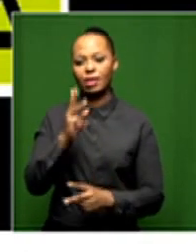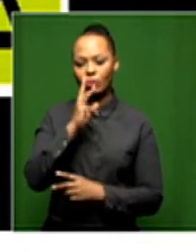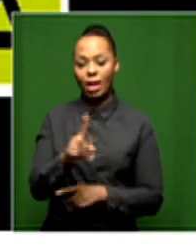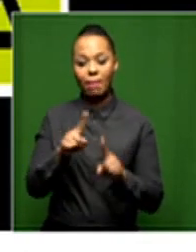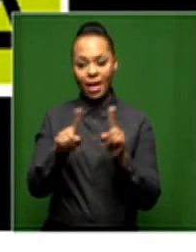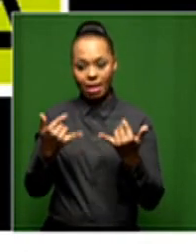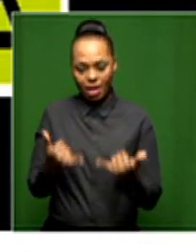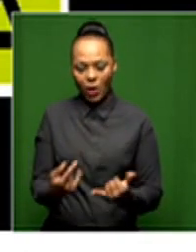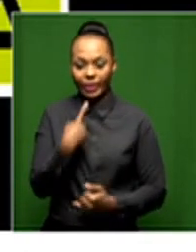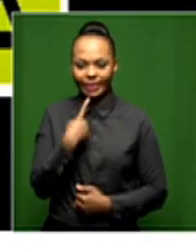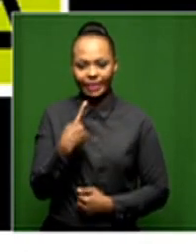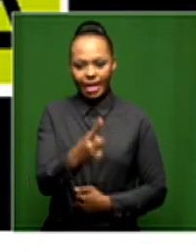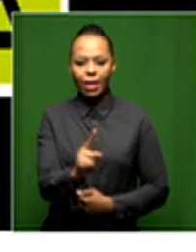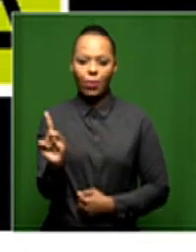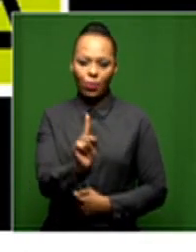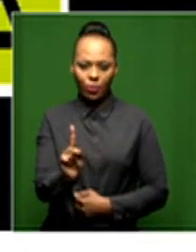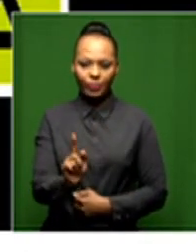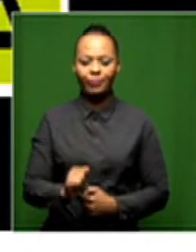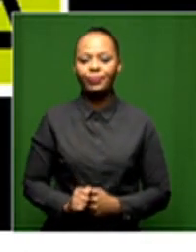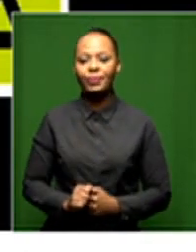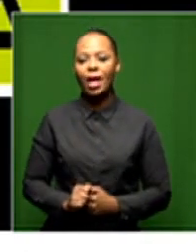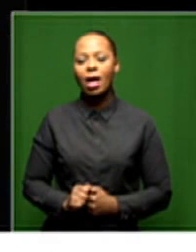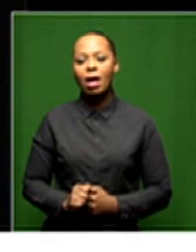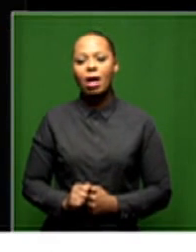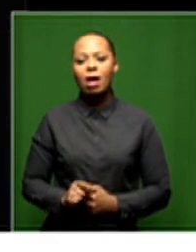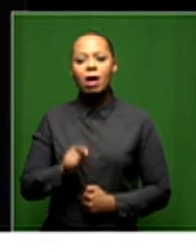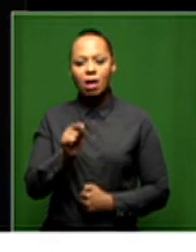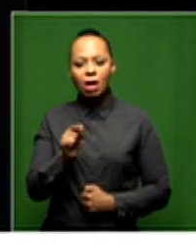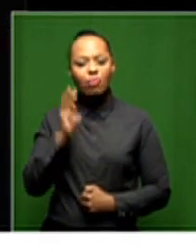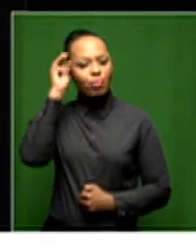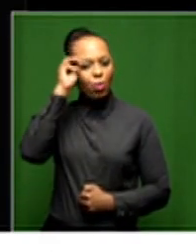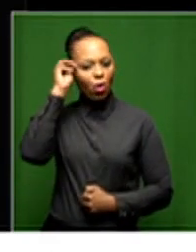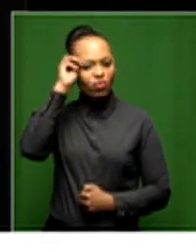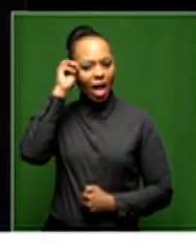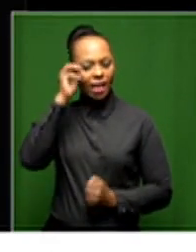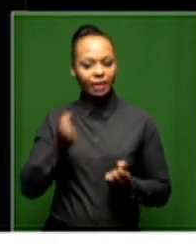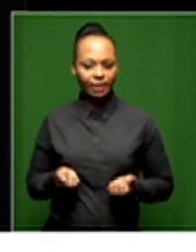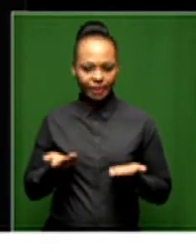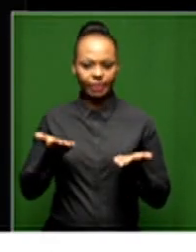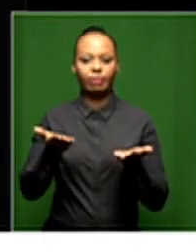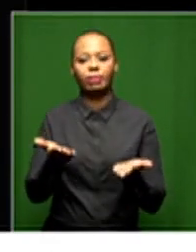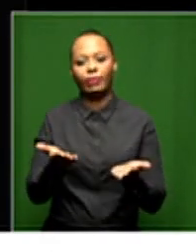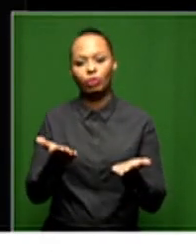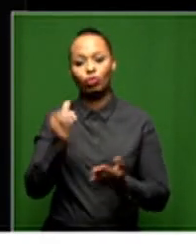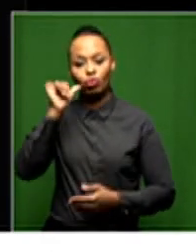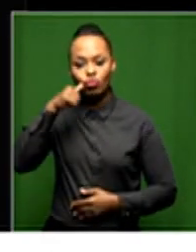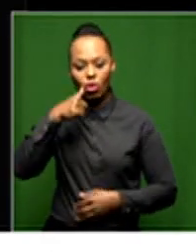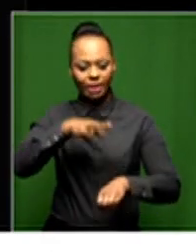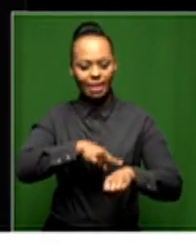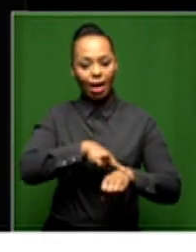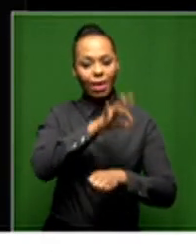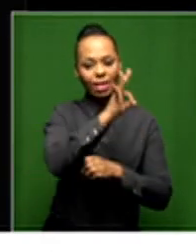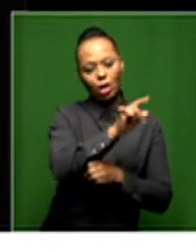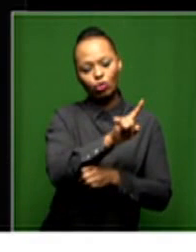for now is that, there will be a memorial tomorrow from 3 to